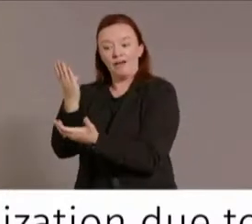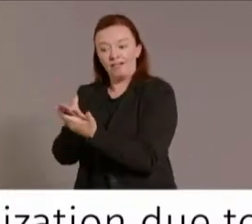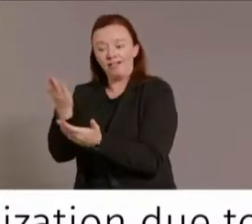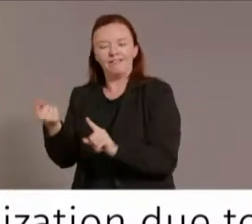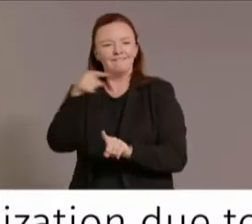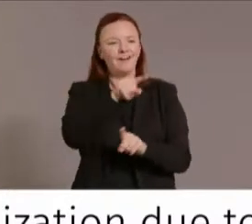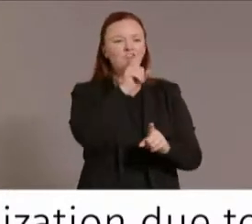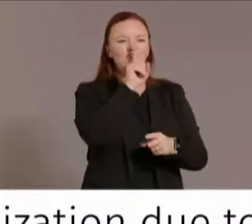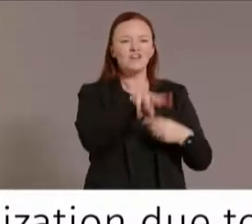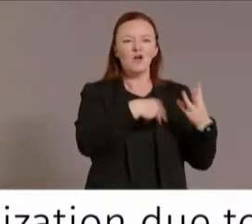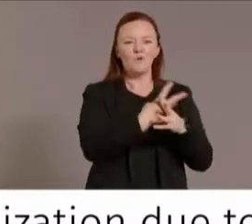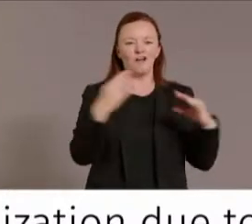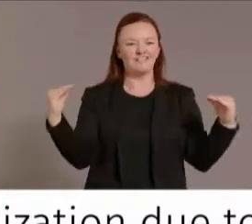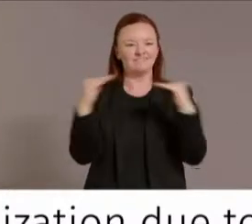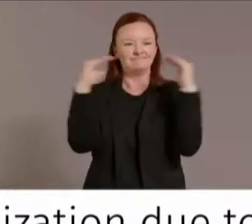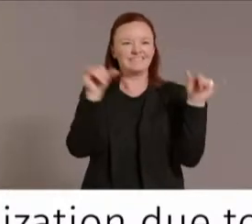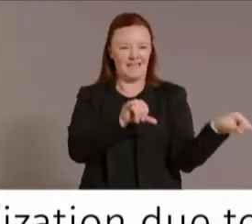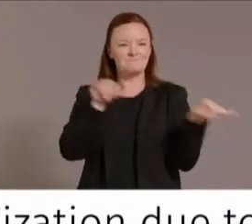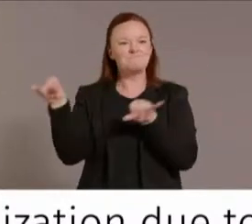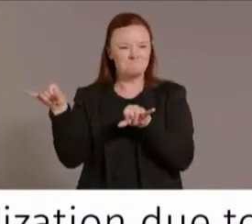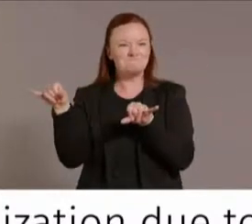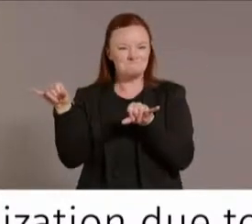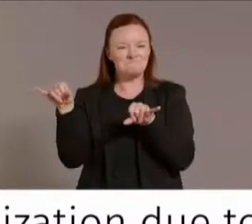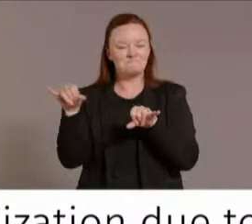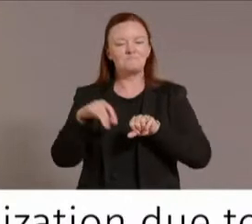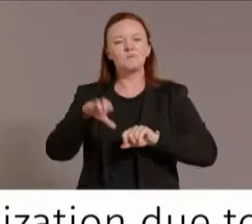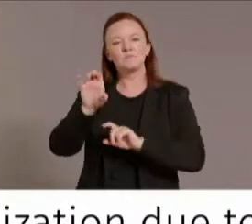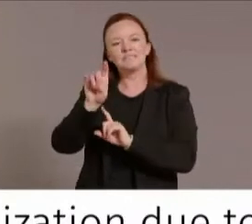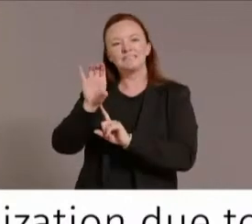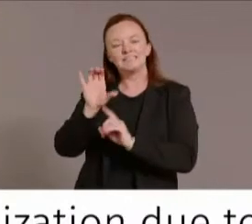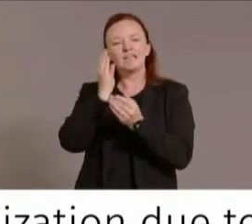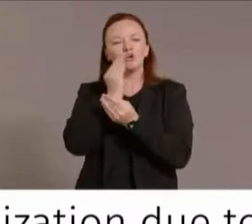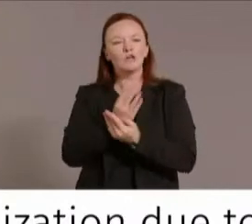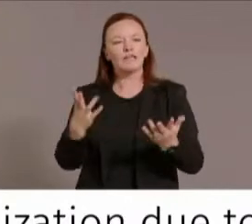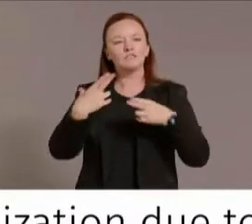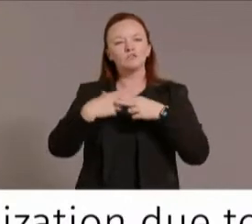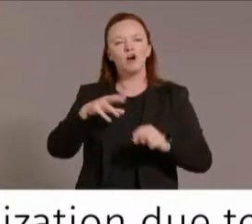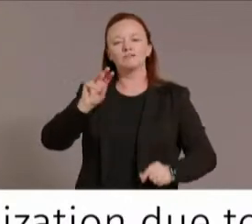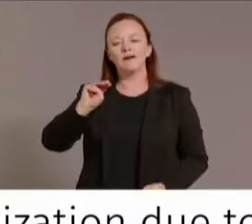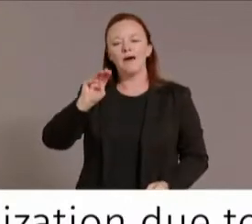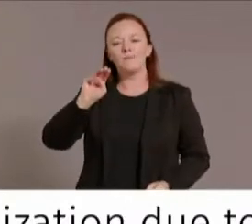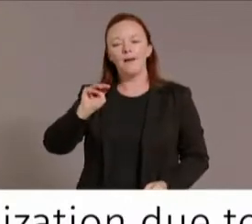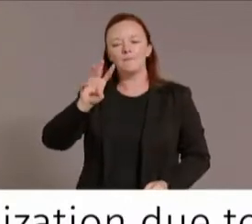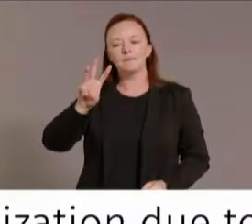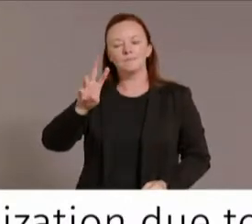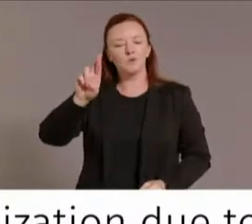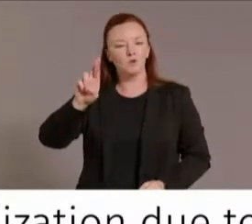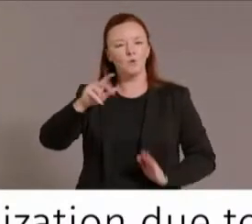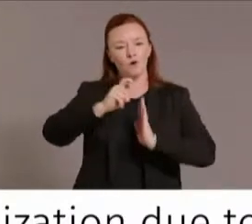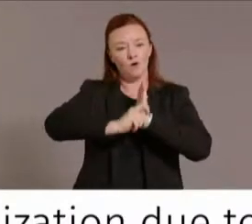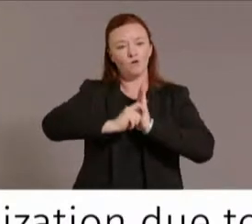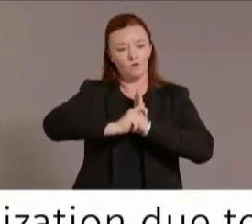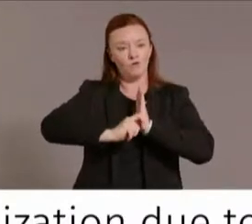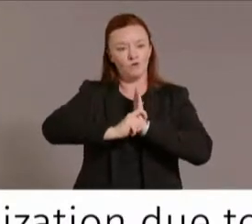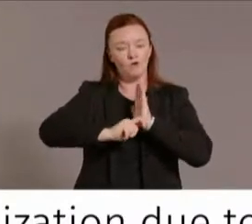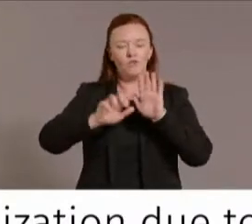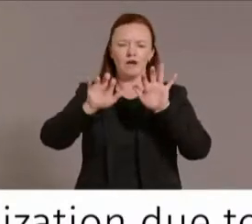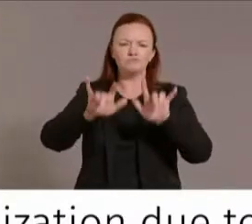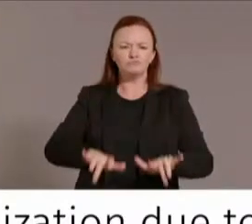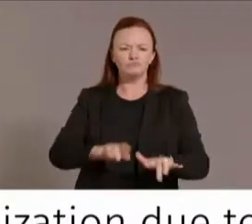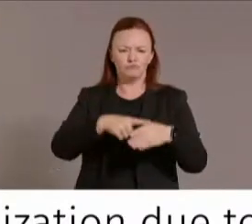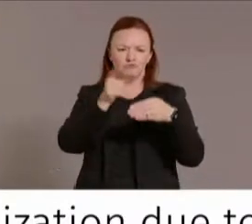hospitalizations. And so the CDC released a MMWR article this week that says that